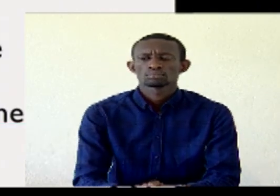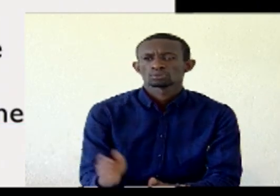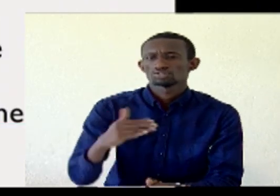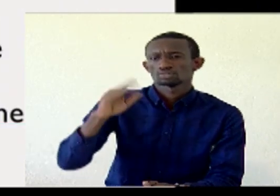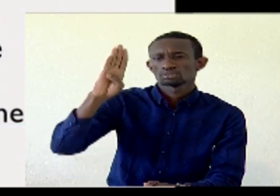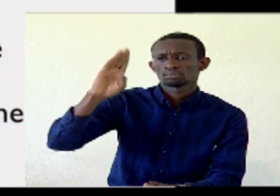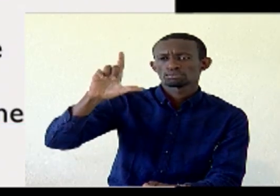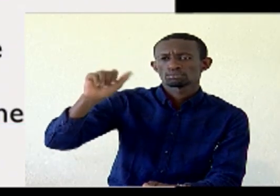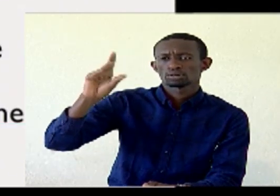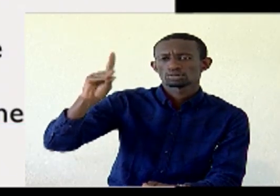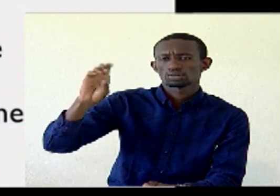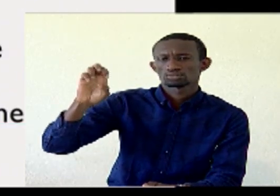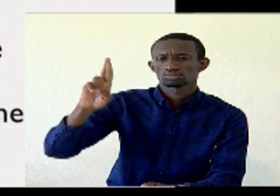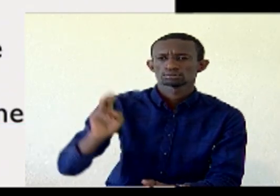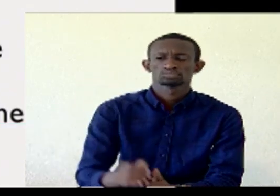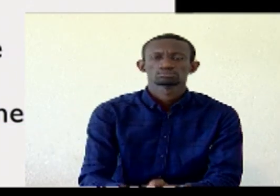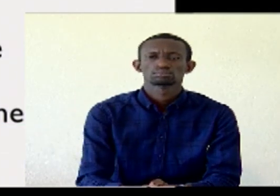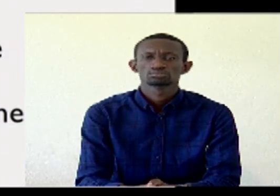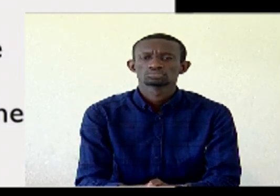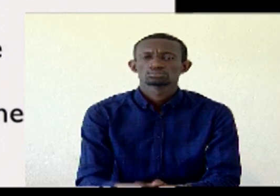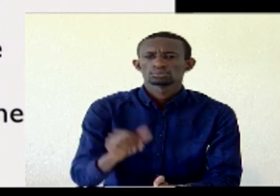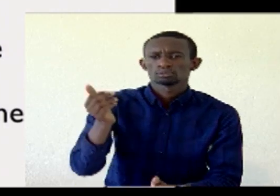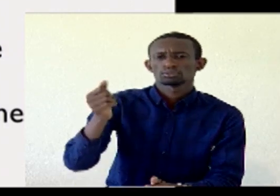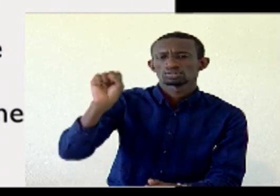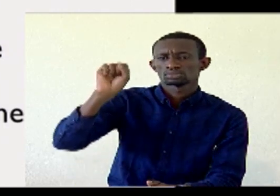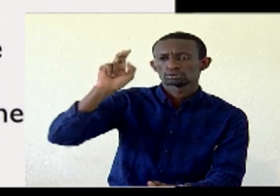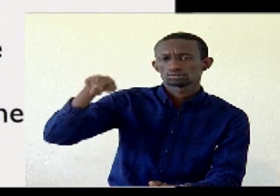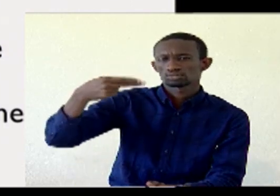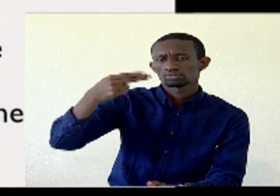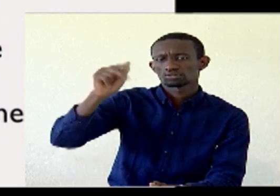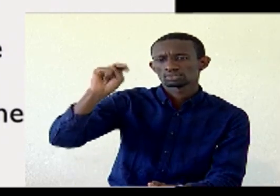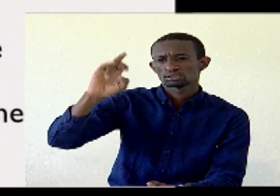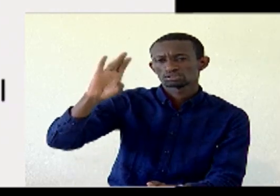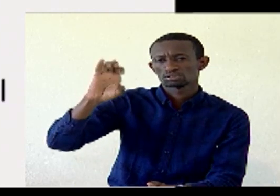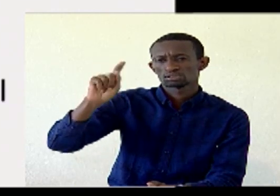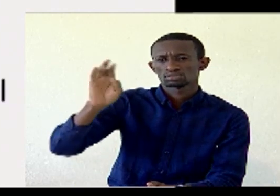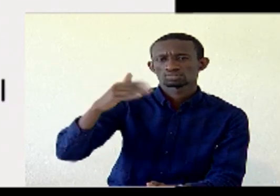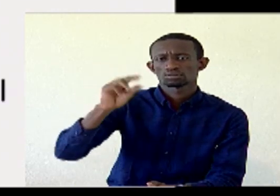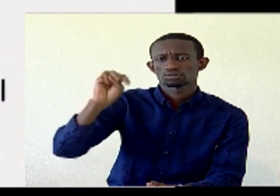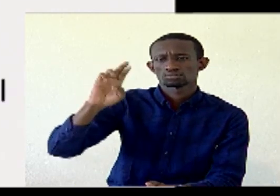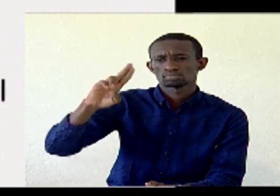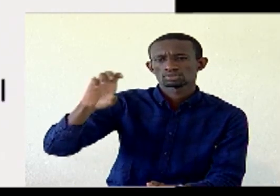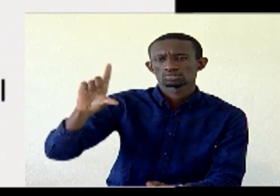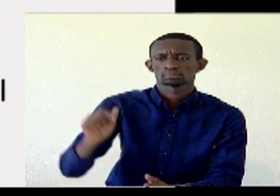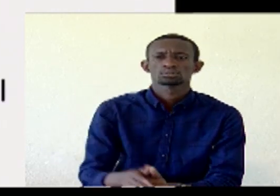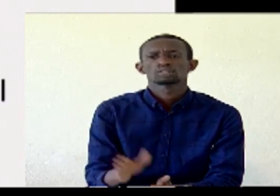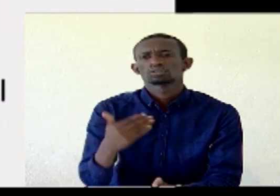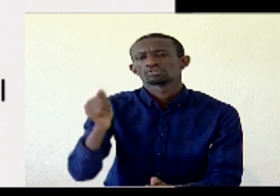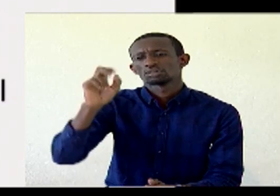bladder. We have the sphincter muscle. We have the